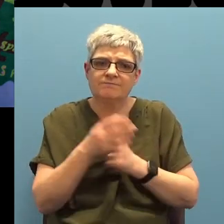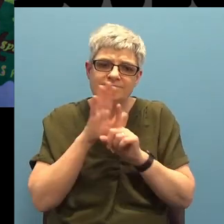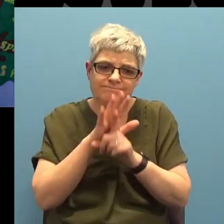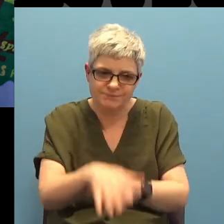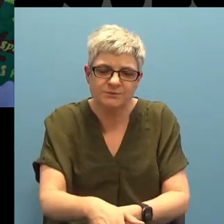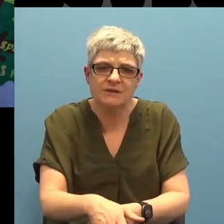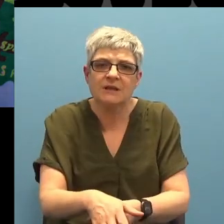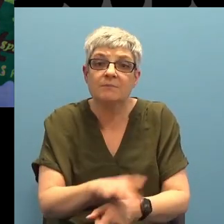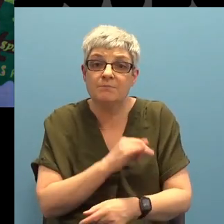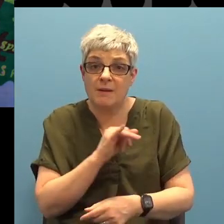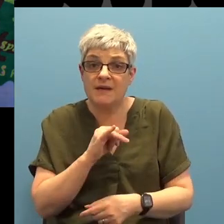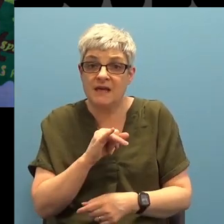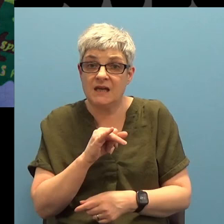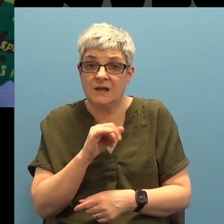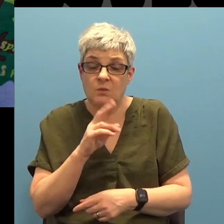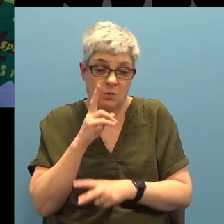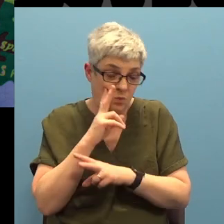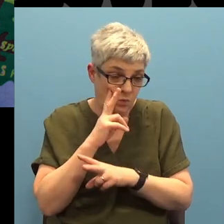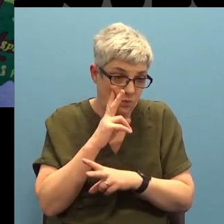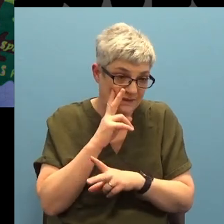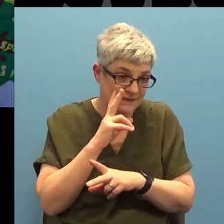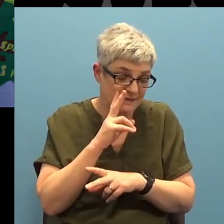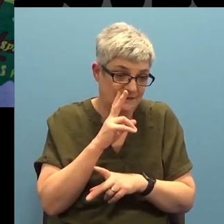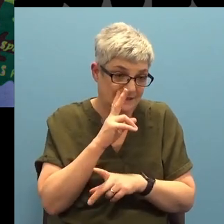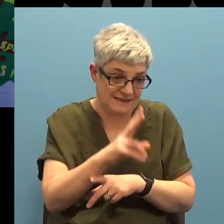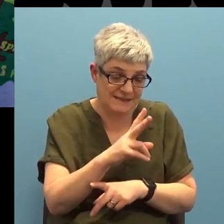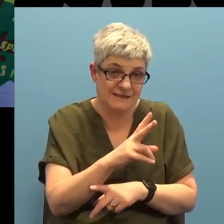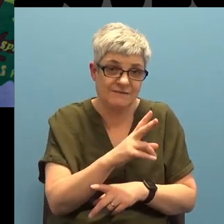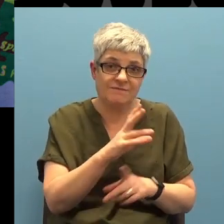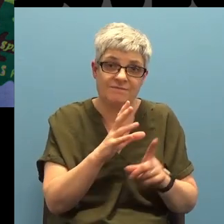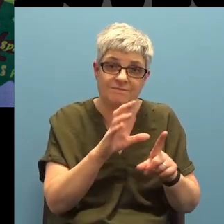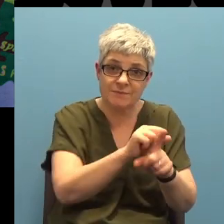put down, might we look out for opportunities